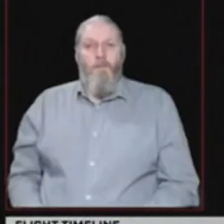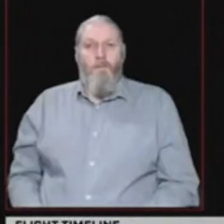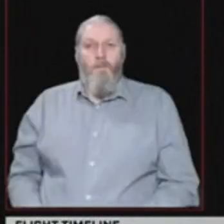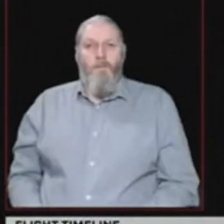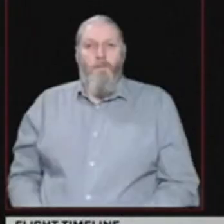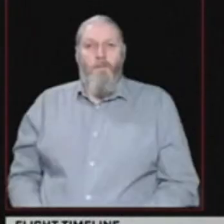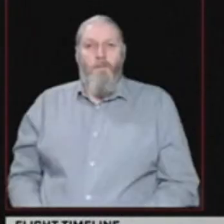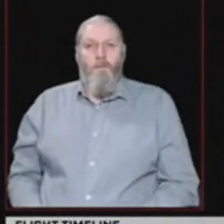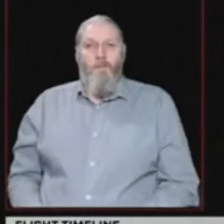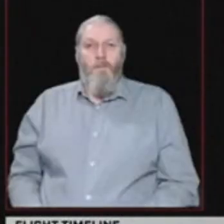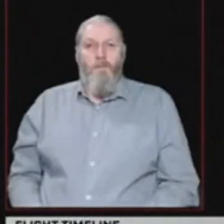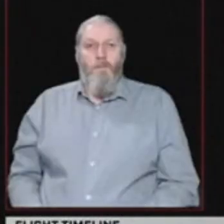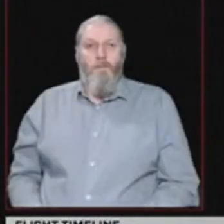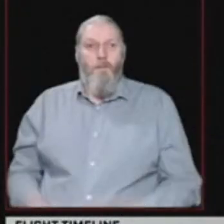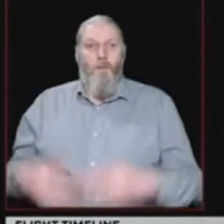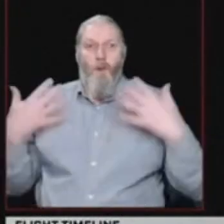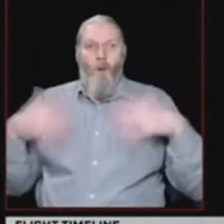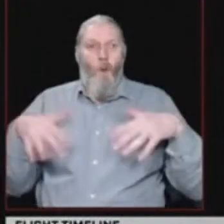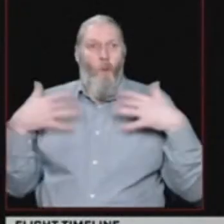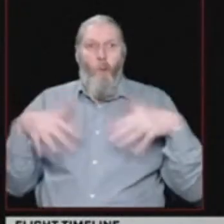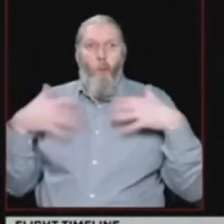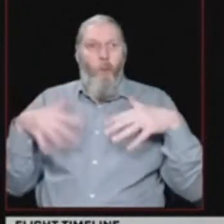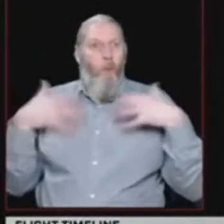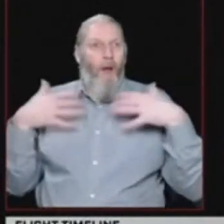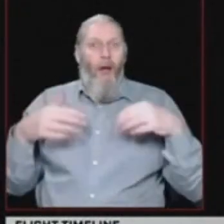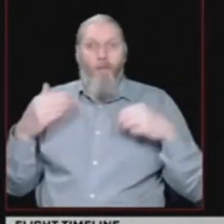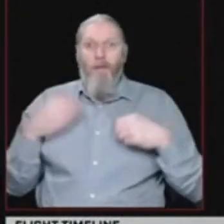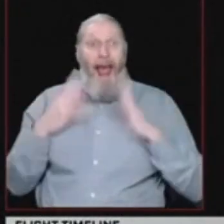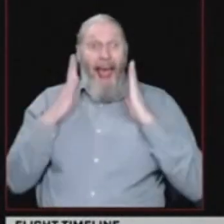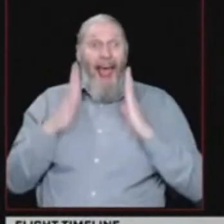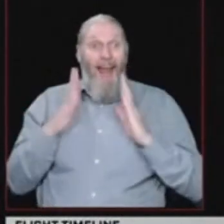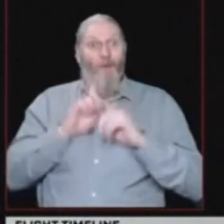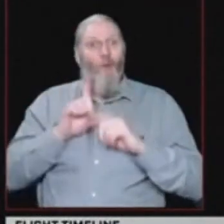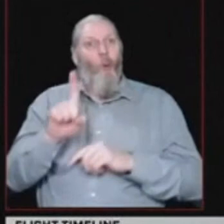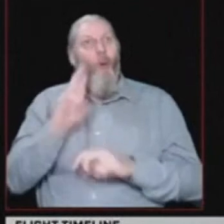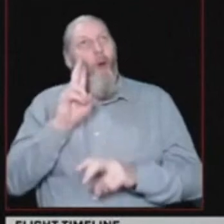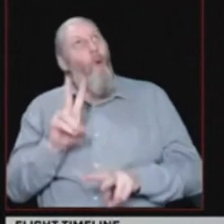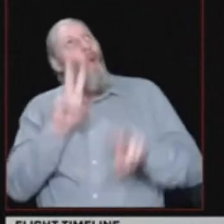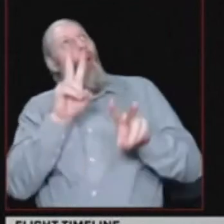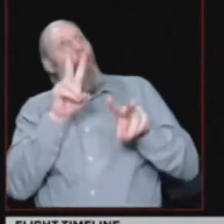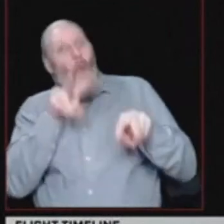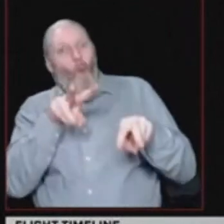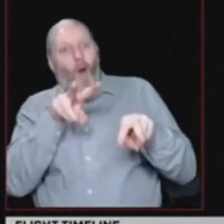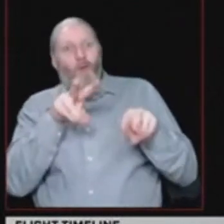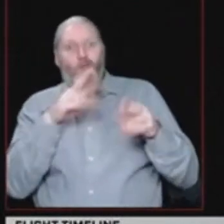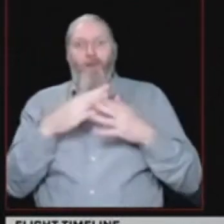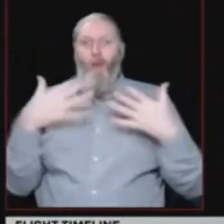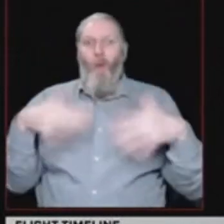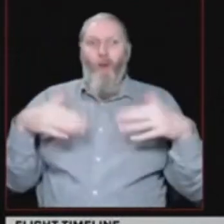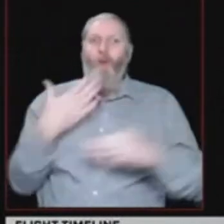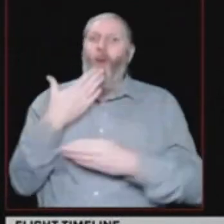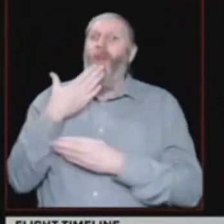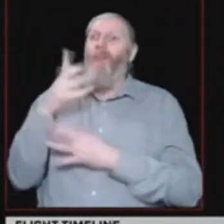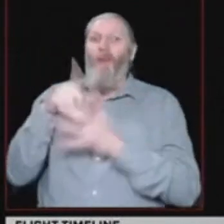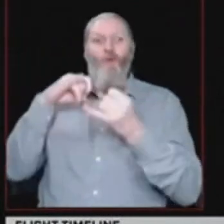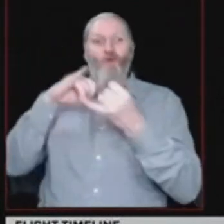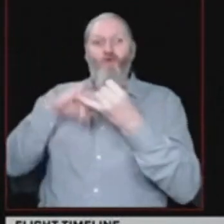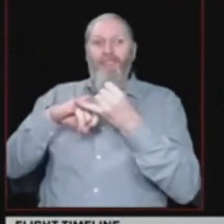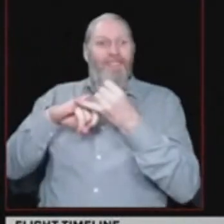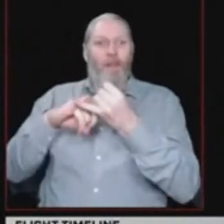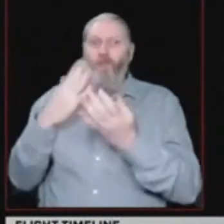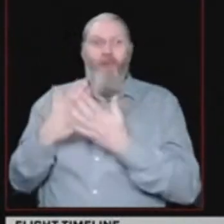Wow, that was amazing. I had to step out and see that with my own eyes. So thank you, Chris. That was so informative as well. I'm absolutely buzzing. That